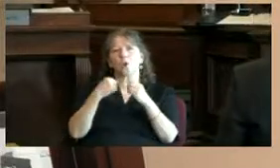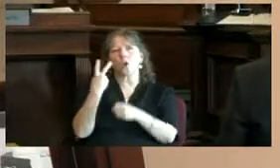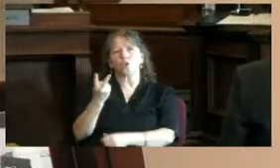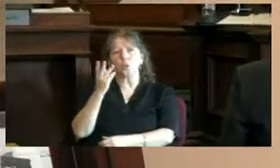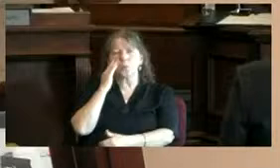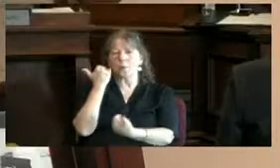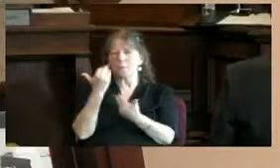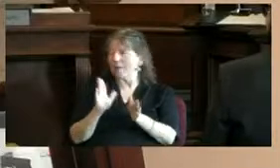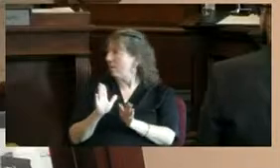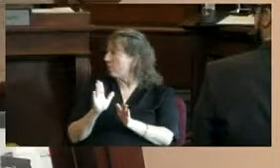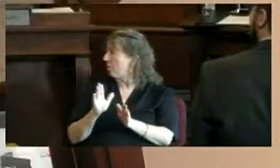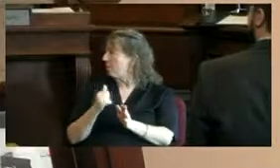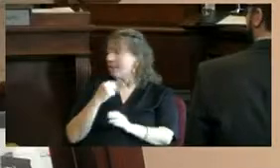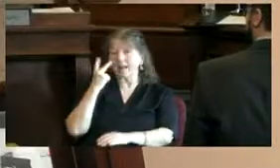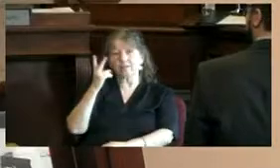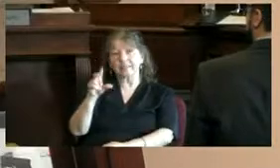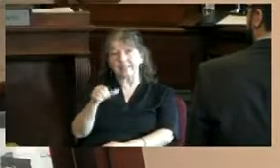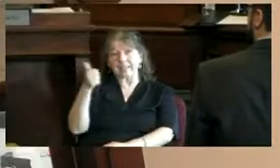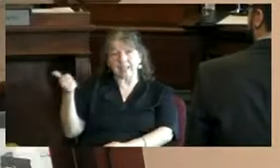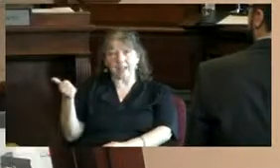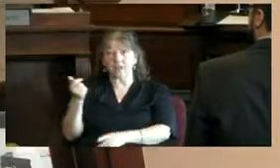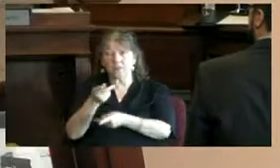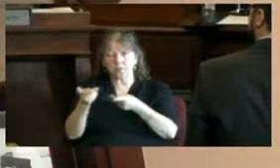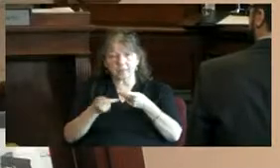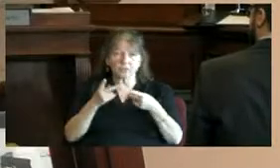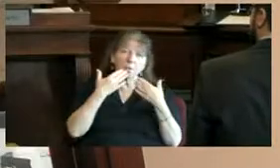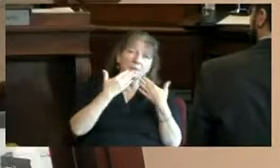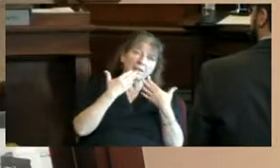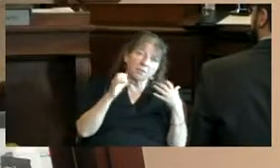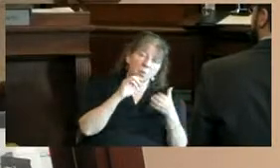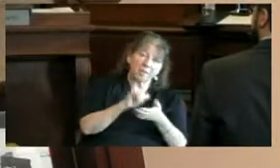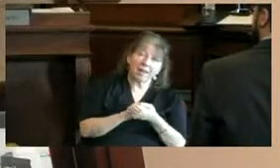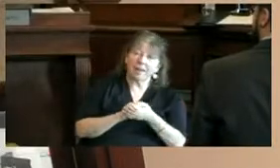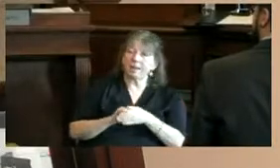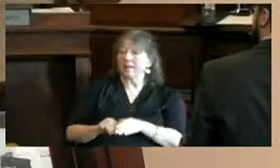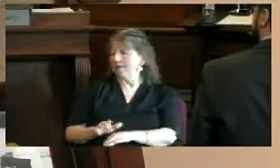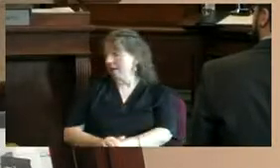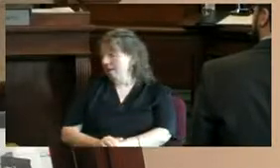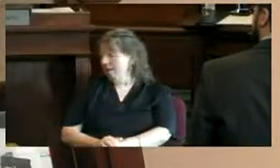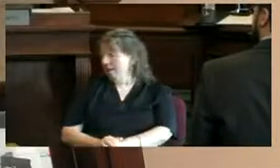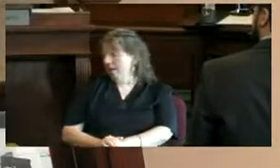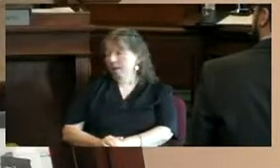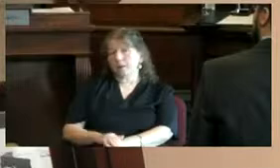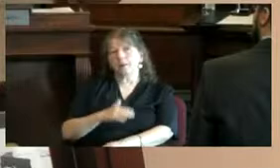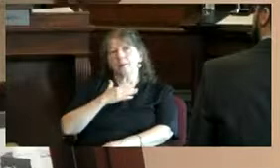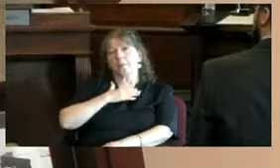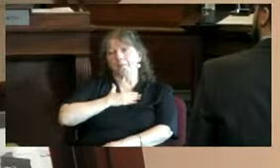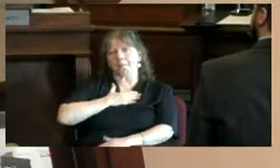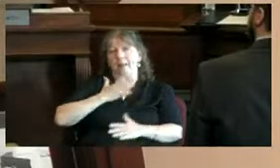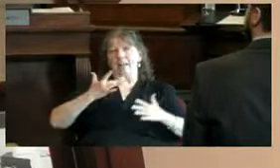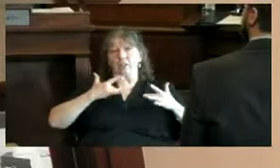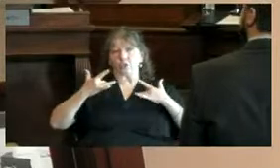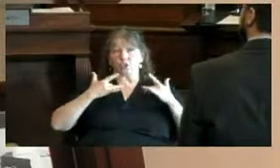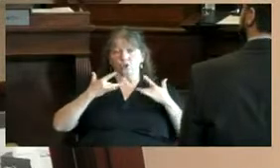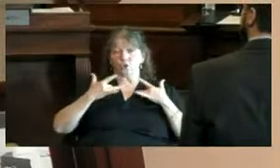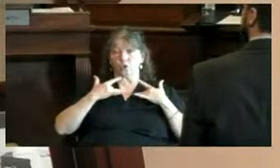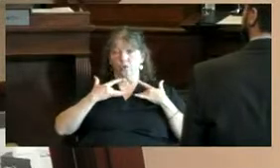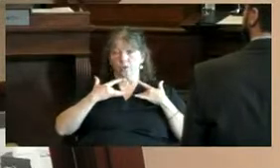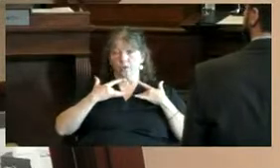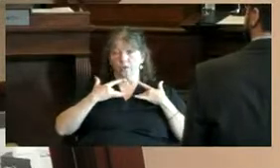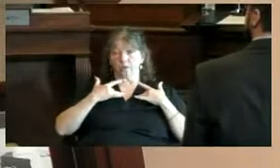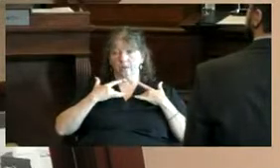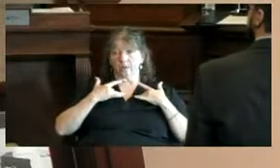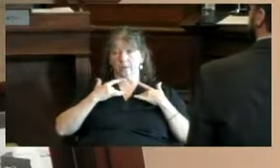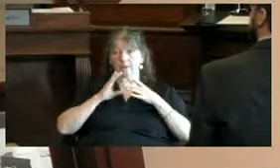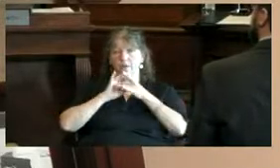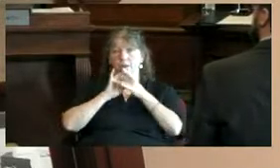than I've seen a lot of other developers do, so thank you for that. My concern is regarding